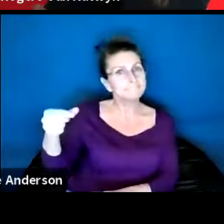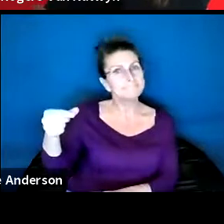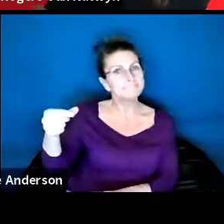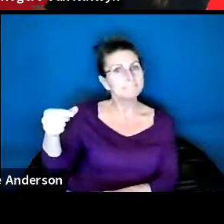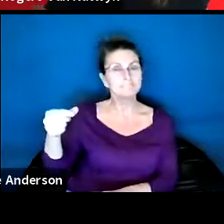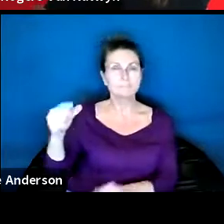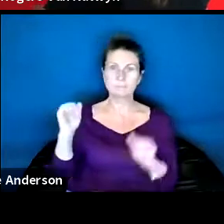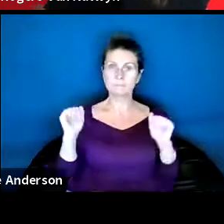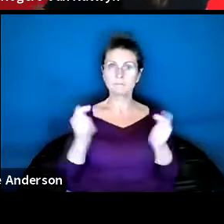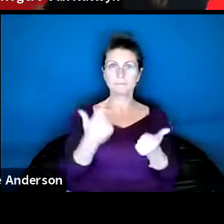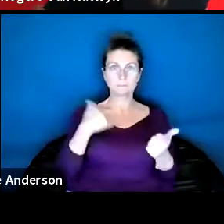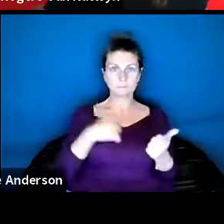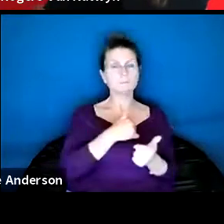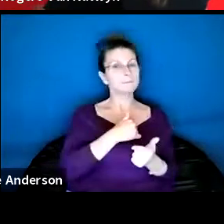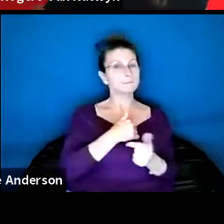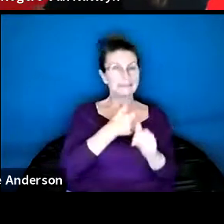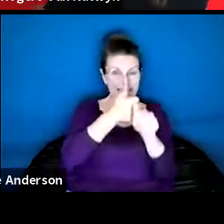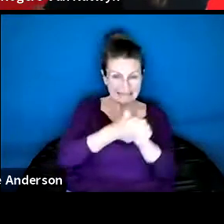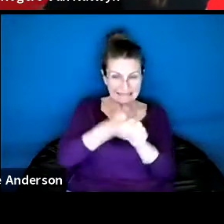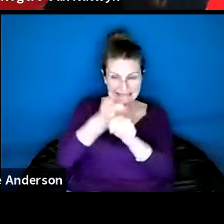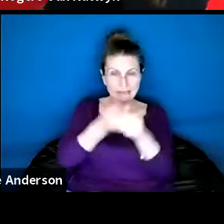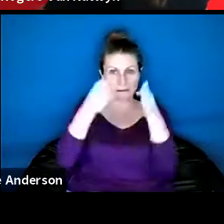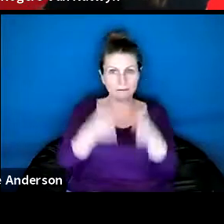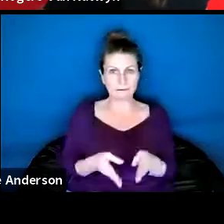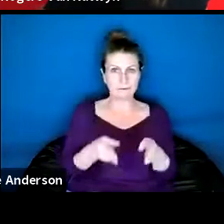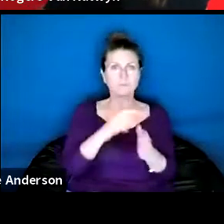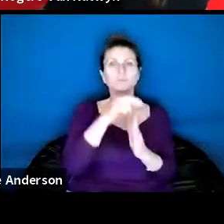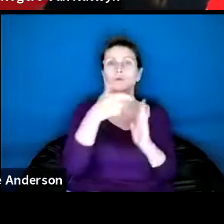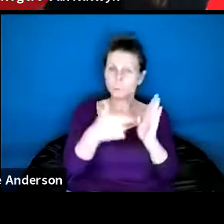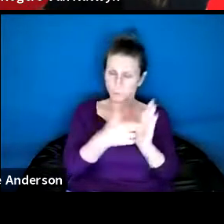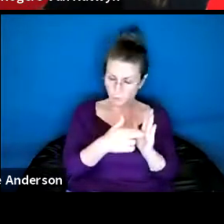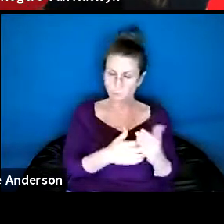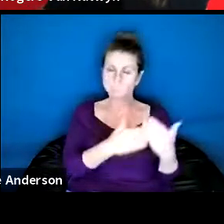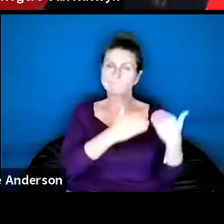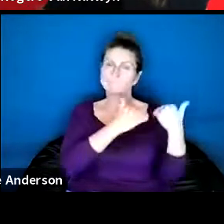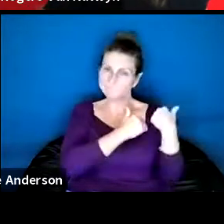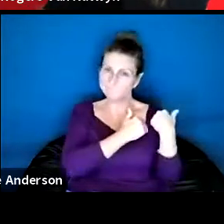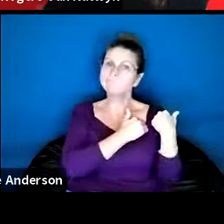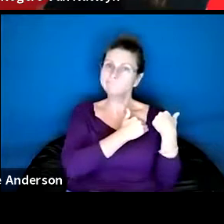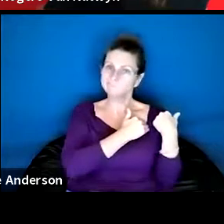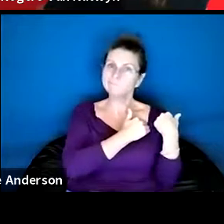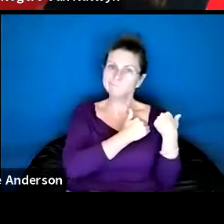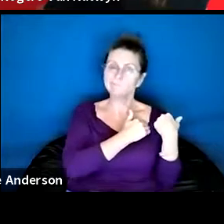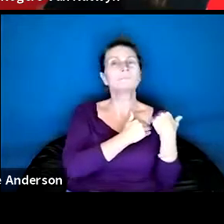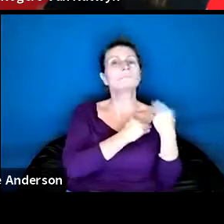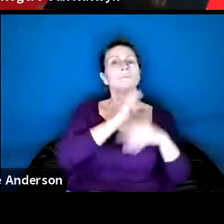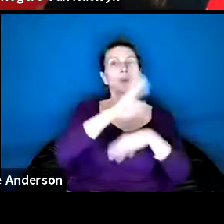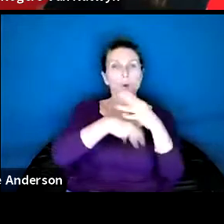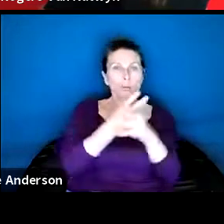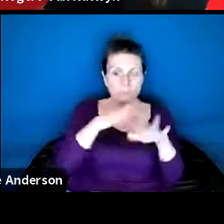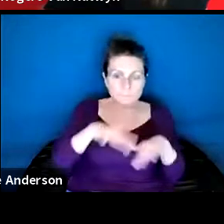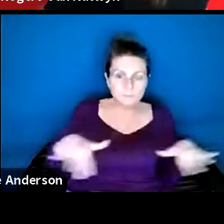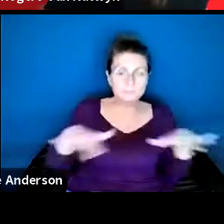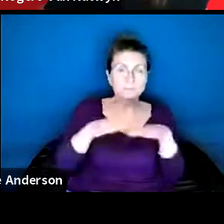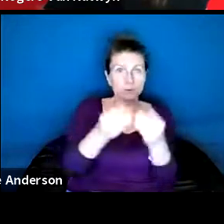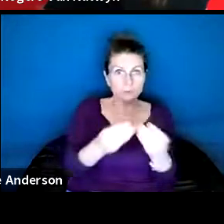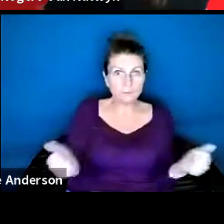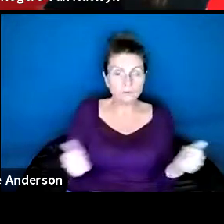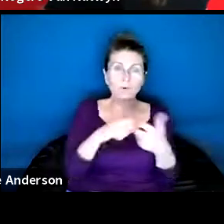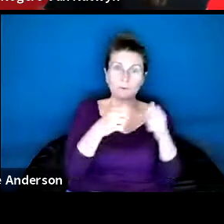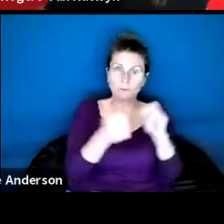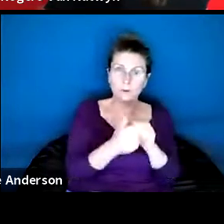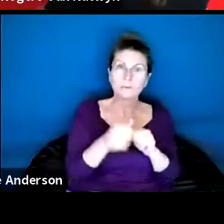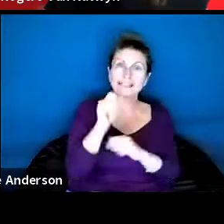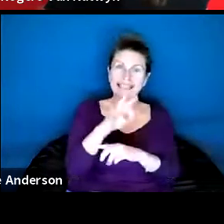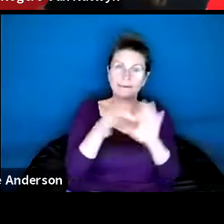of us, every single one of us has a role to play. Globally, we can solve this problem through collaboration and coordinated